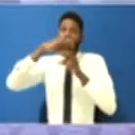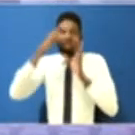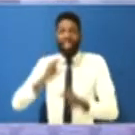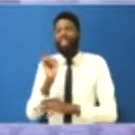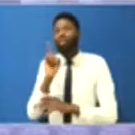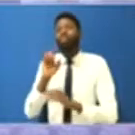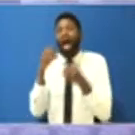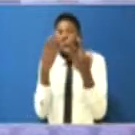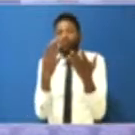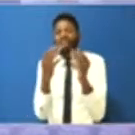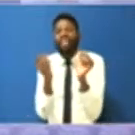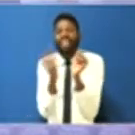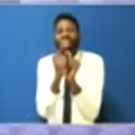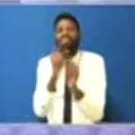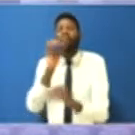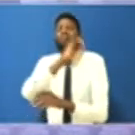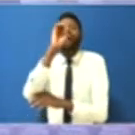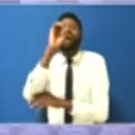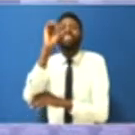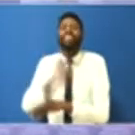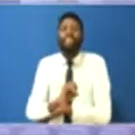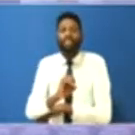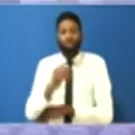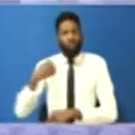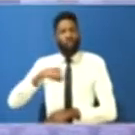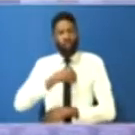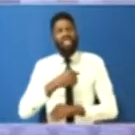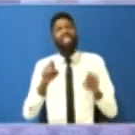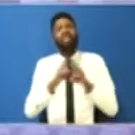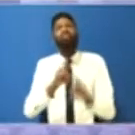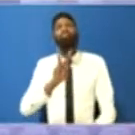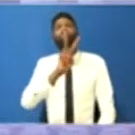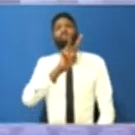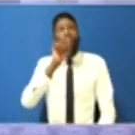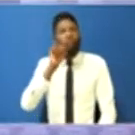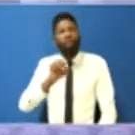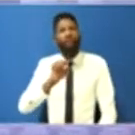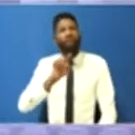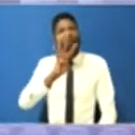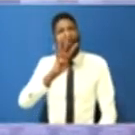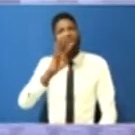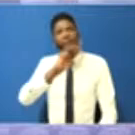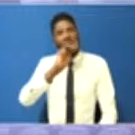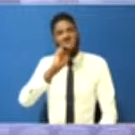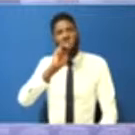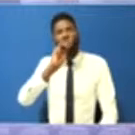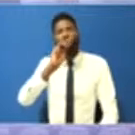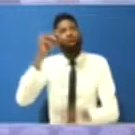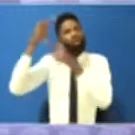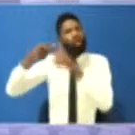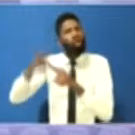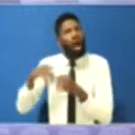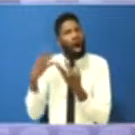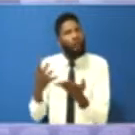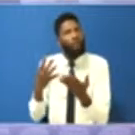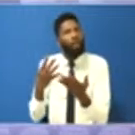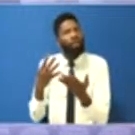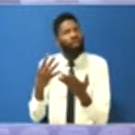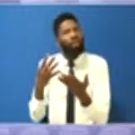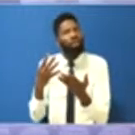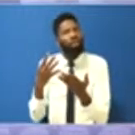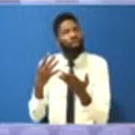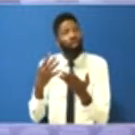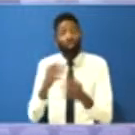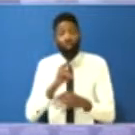11 yeah took a 2.4 million out of 2.2 2. 2.4